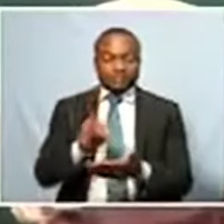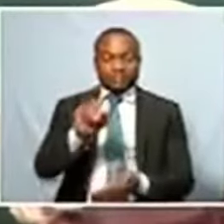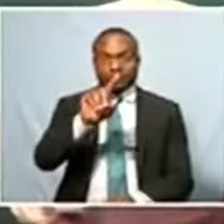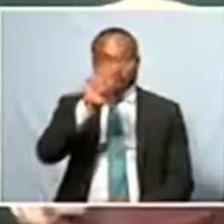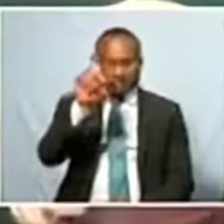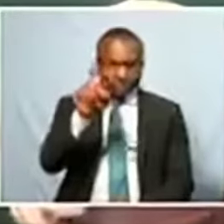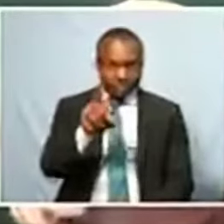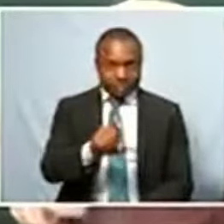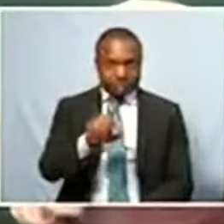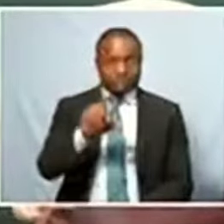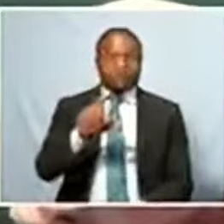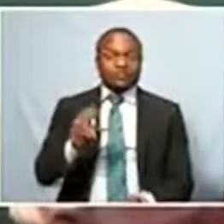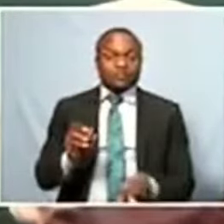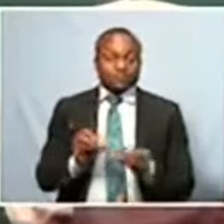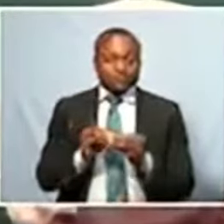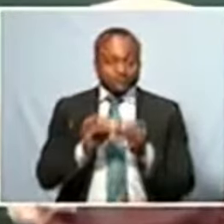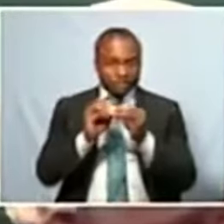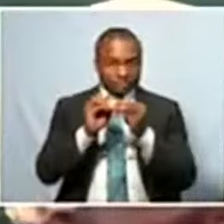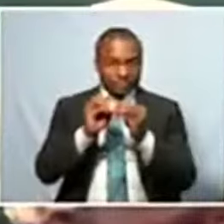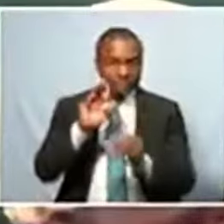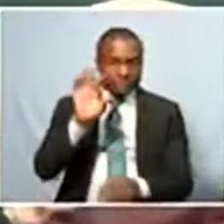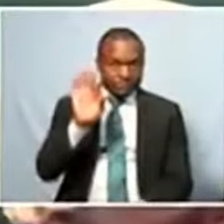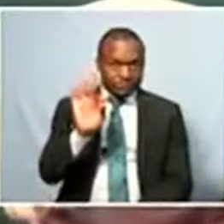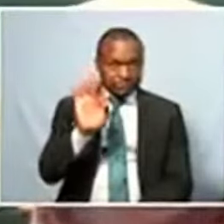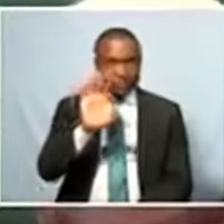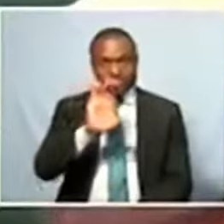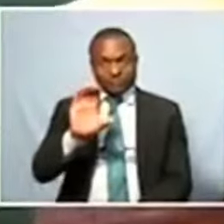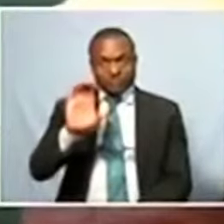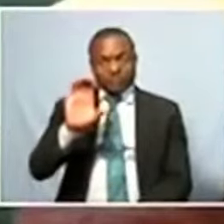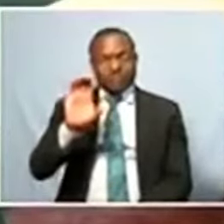The question is that head total